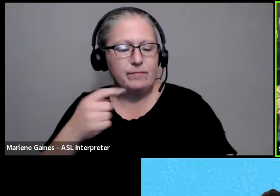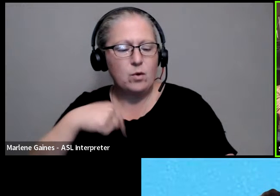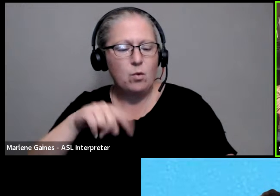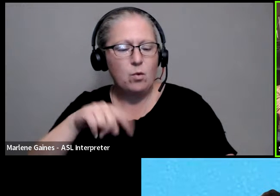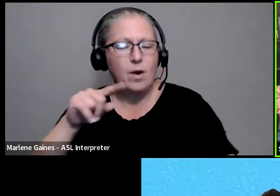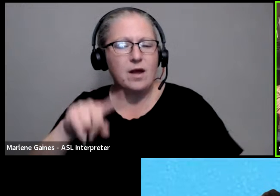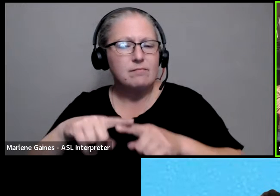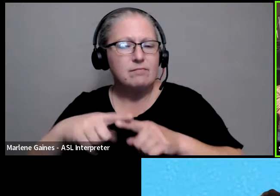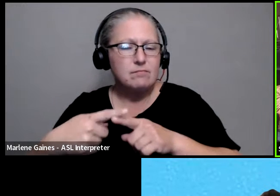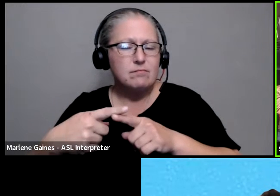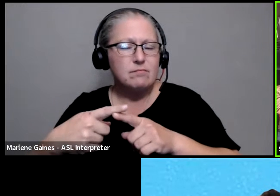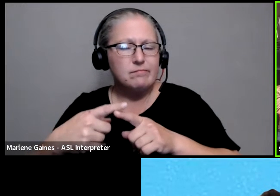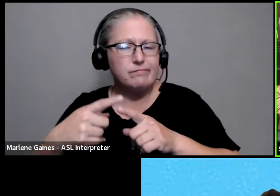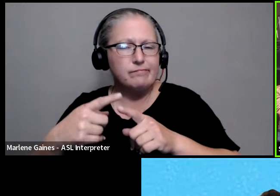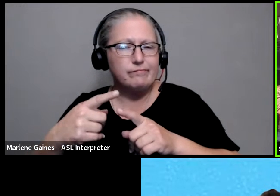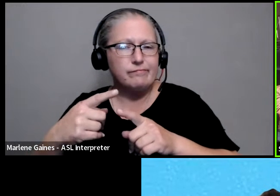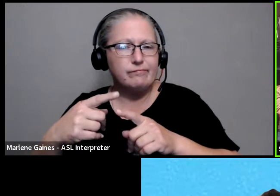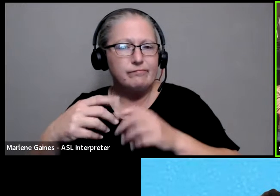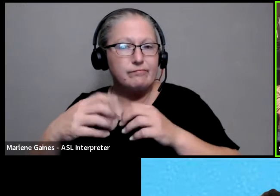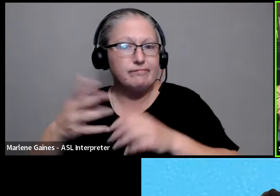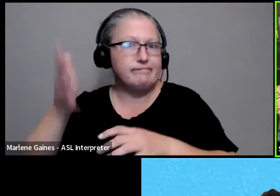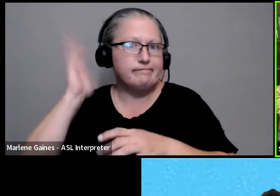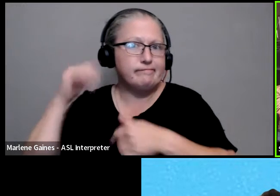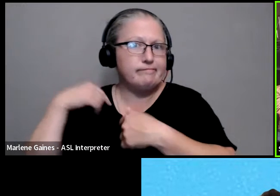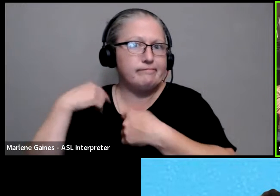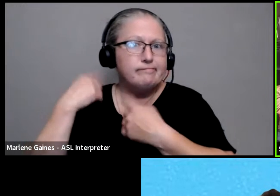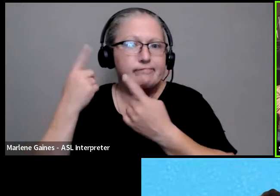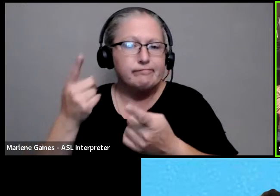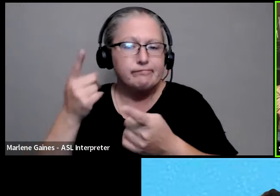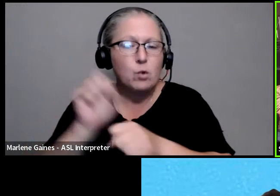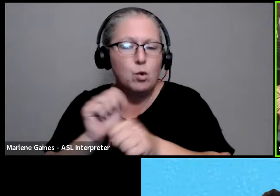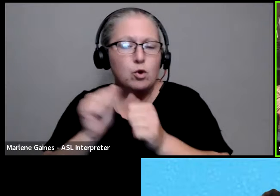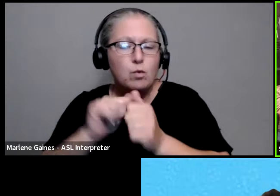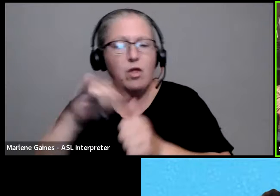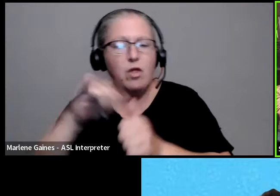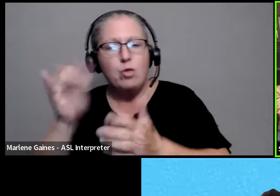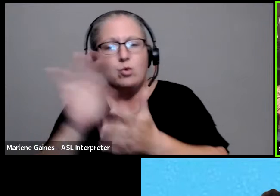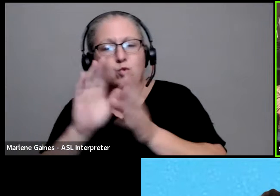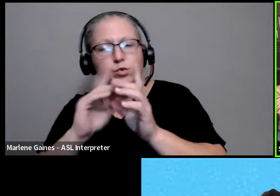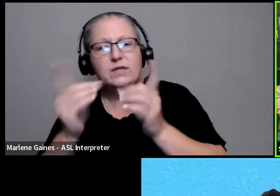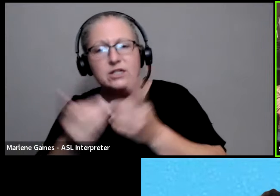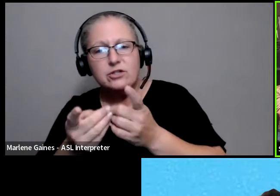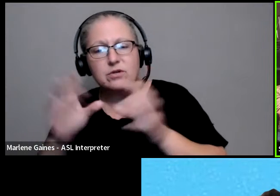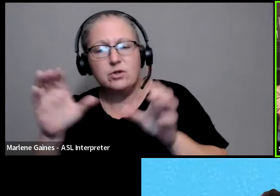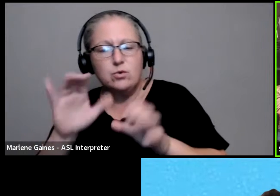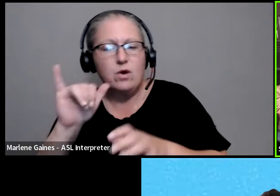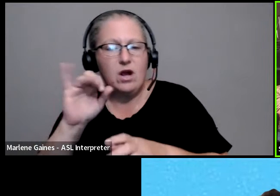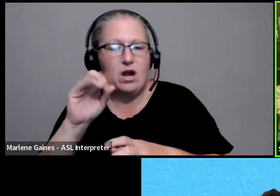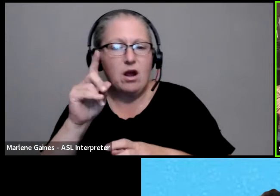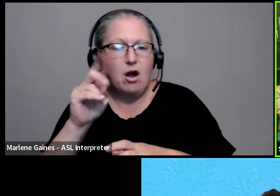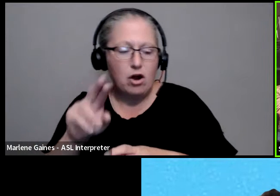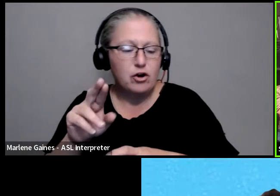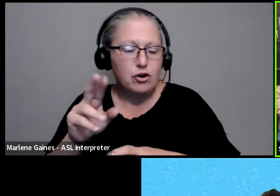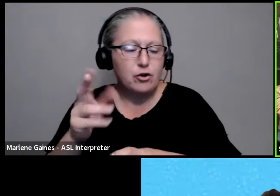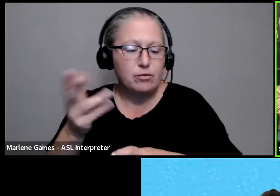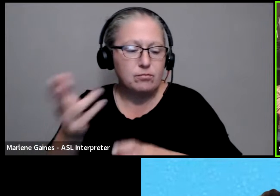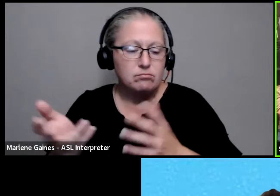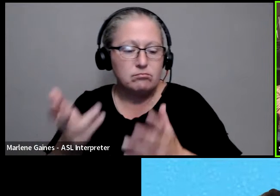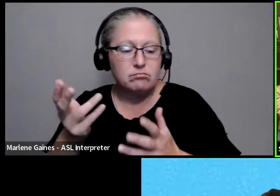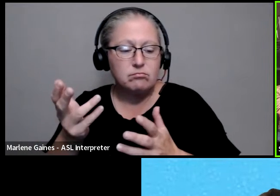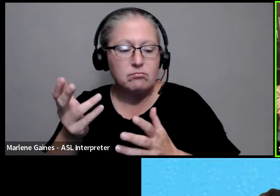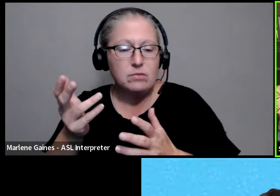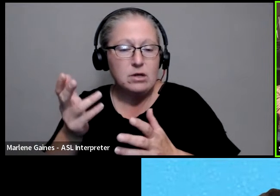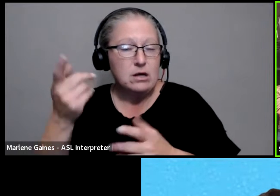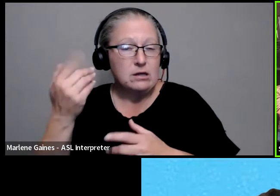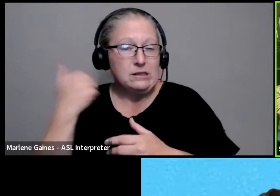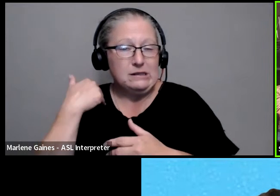and have had it so long and have worked with other school districts that have done yonder. And so this